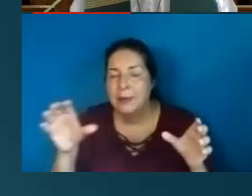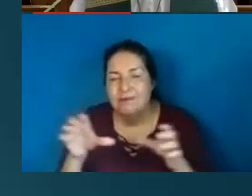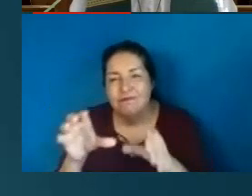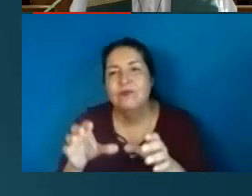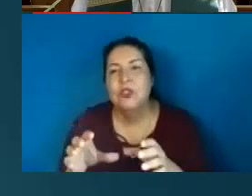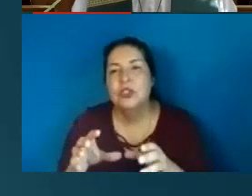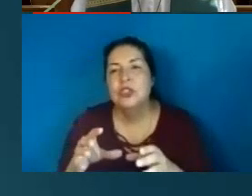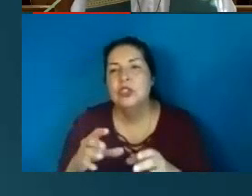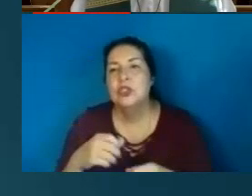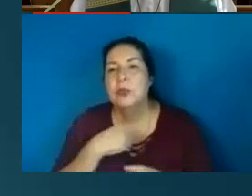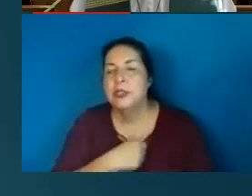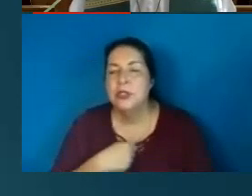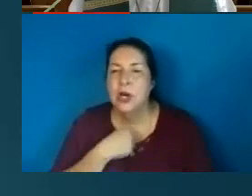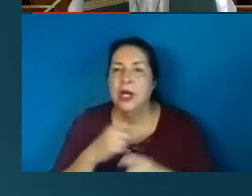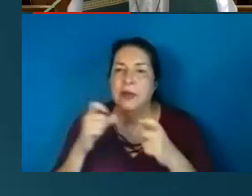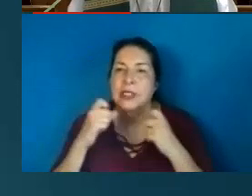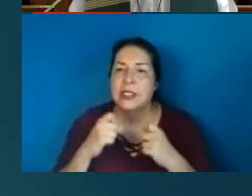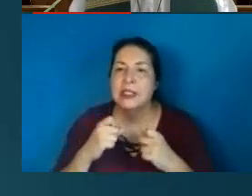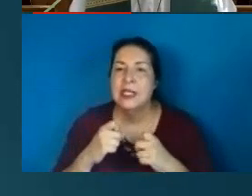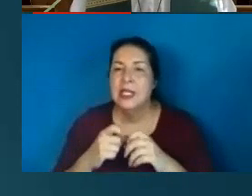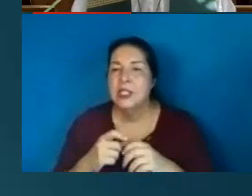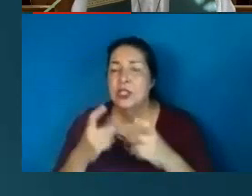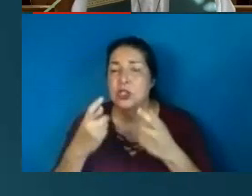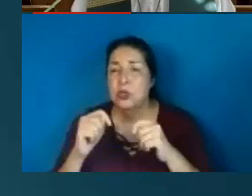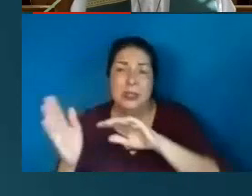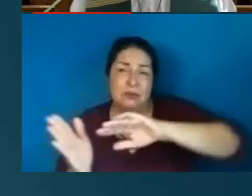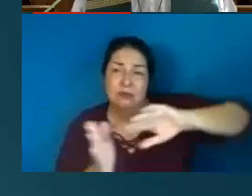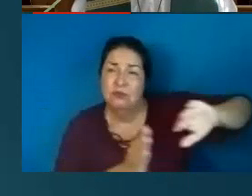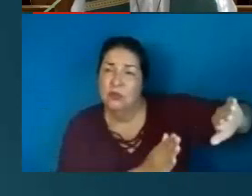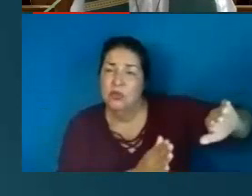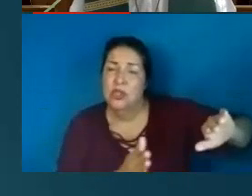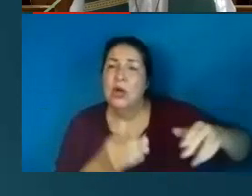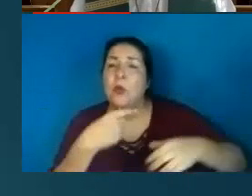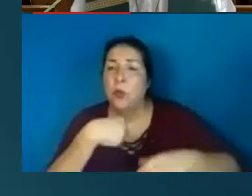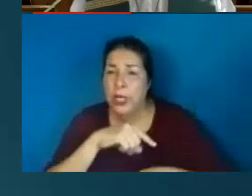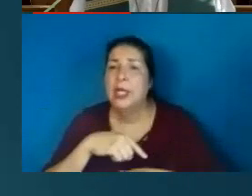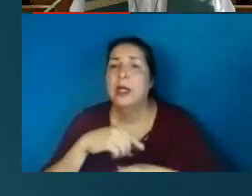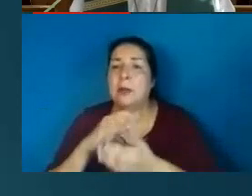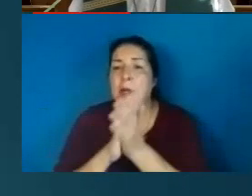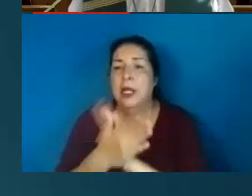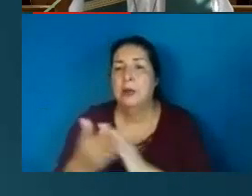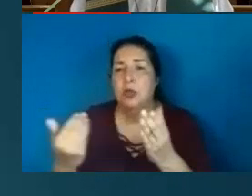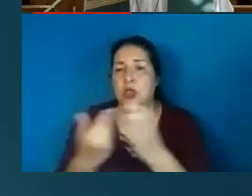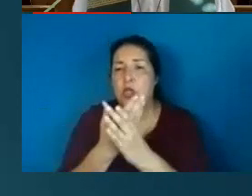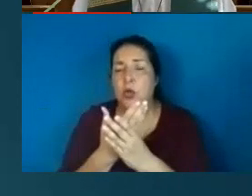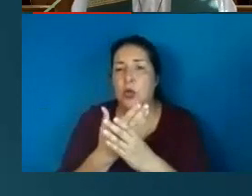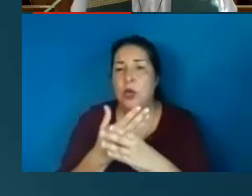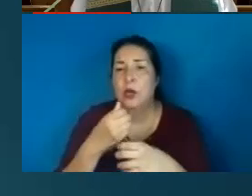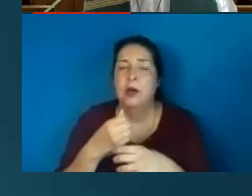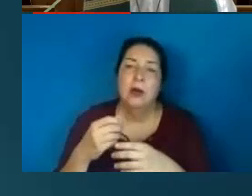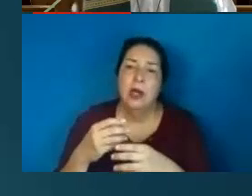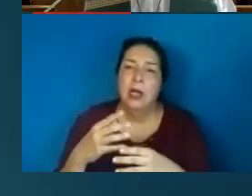turn our backs on them, so that we will be renewed, restored, and forgiven.